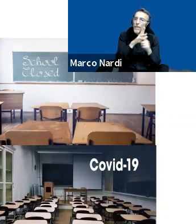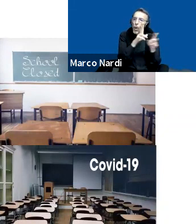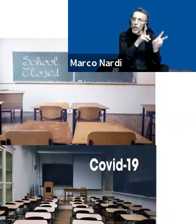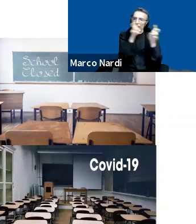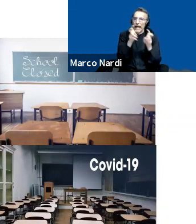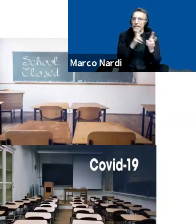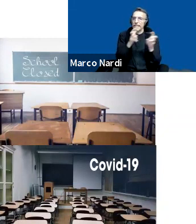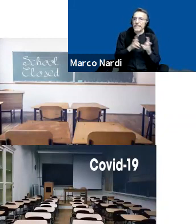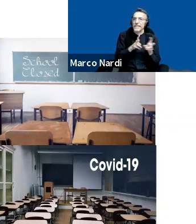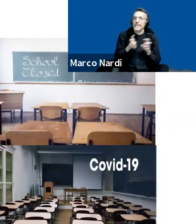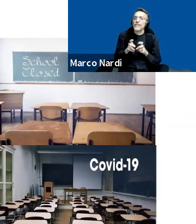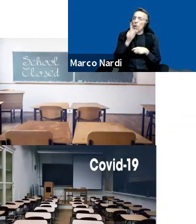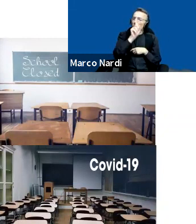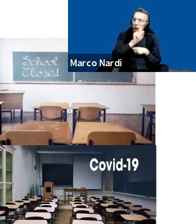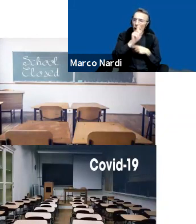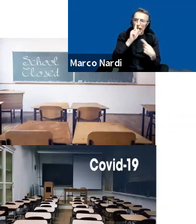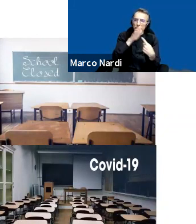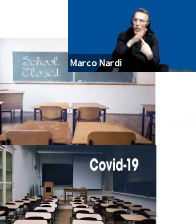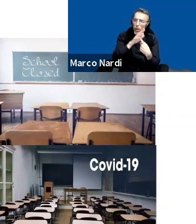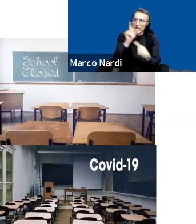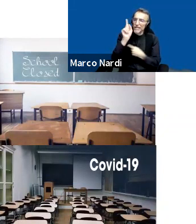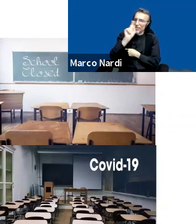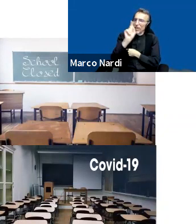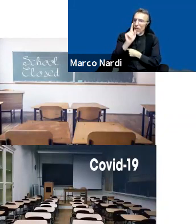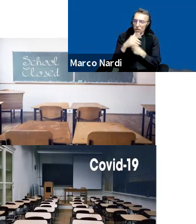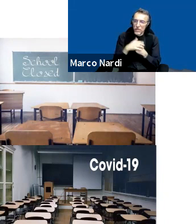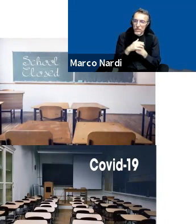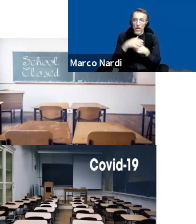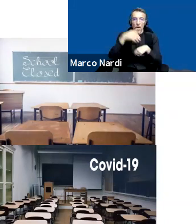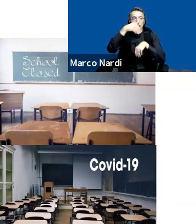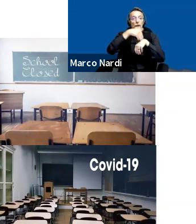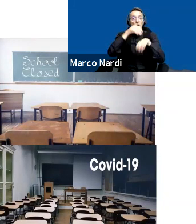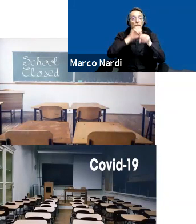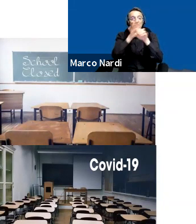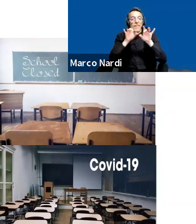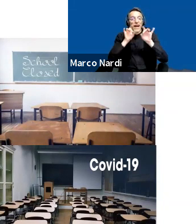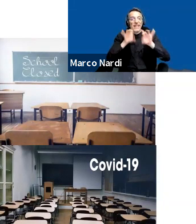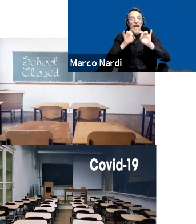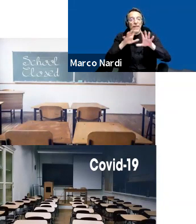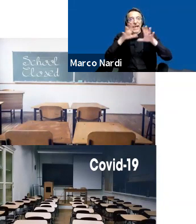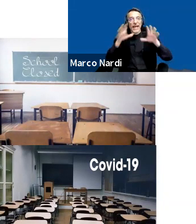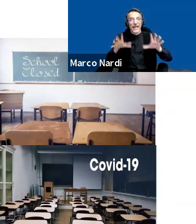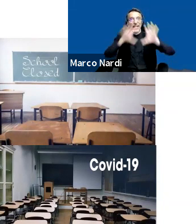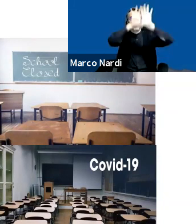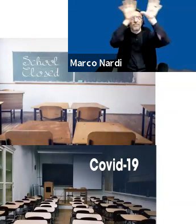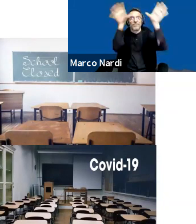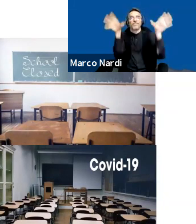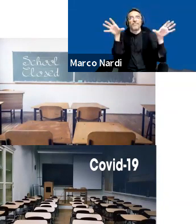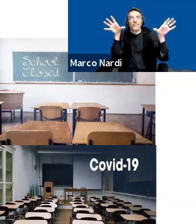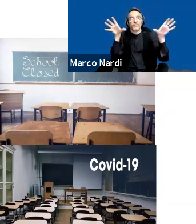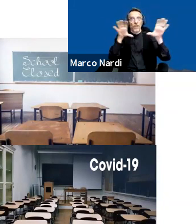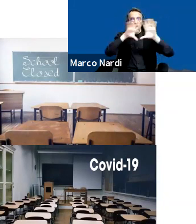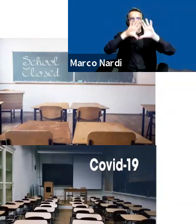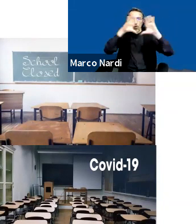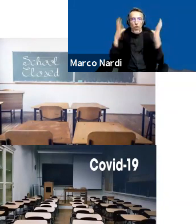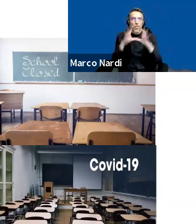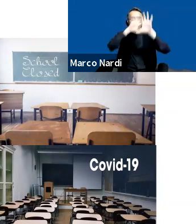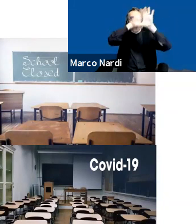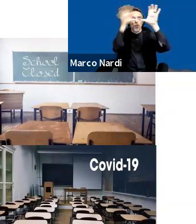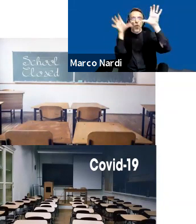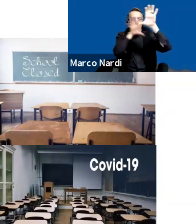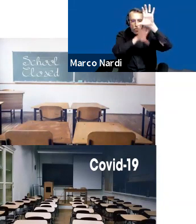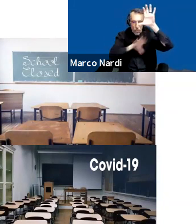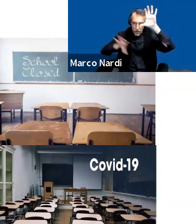the pandemic has done has brought home to the global north what many people in the global south